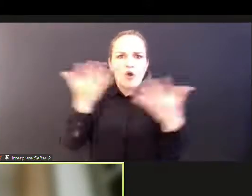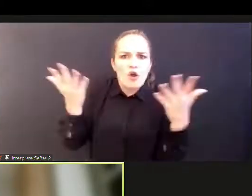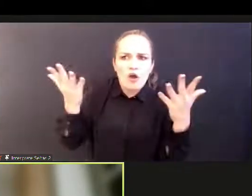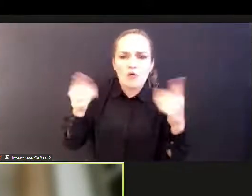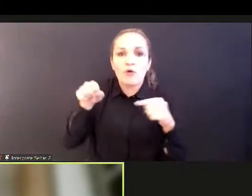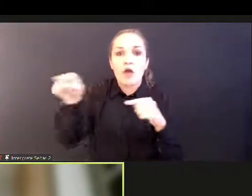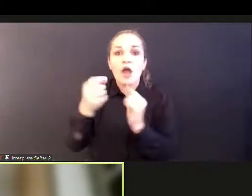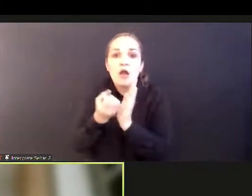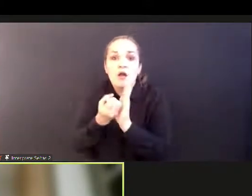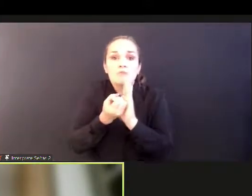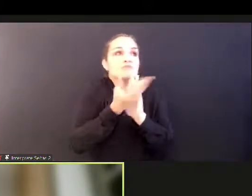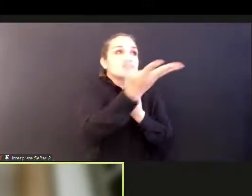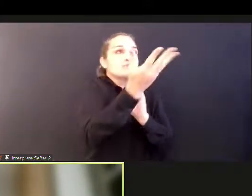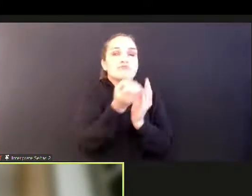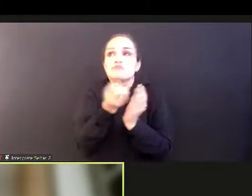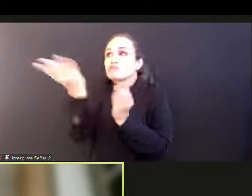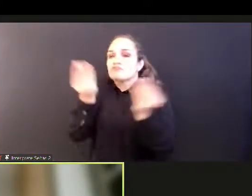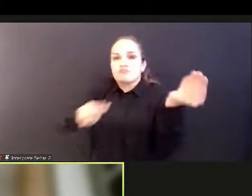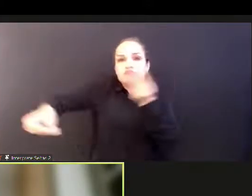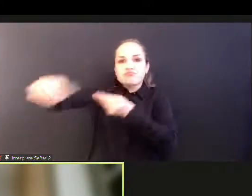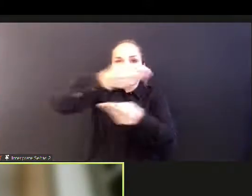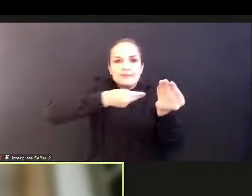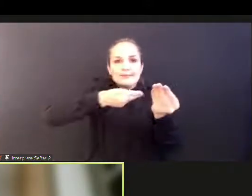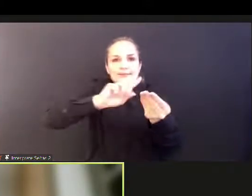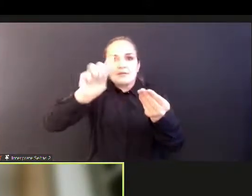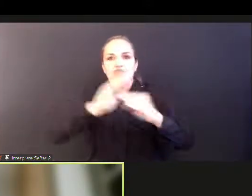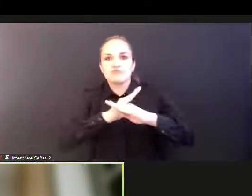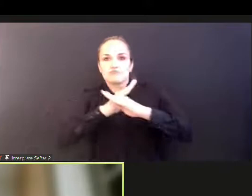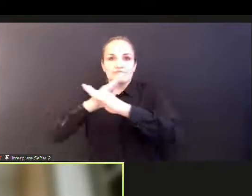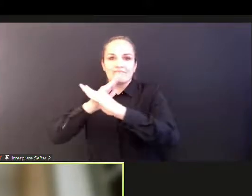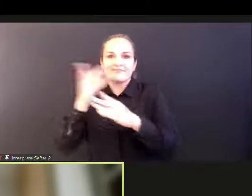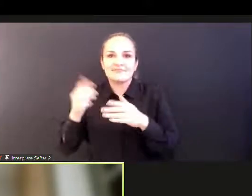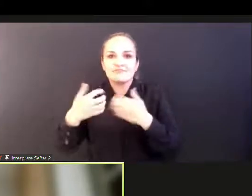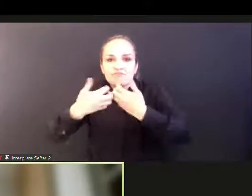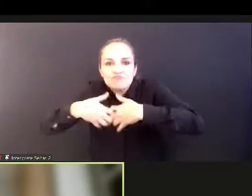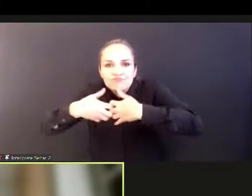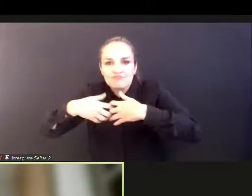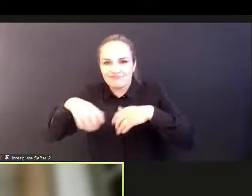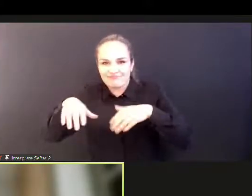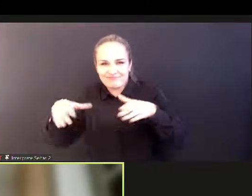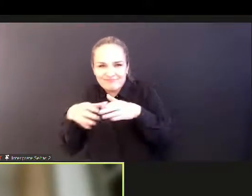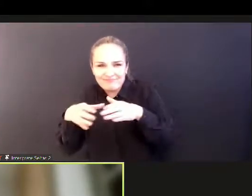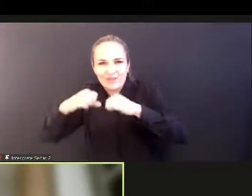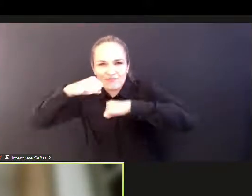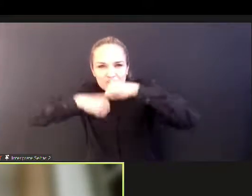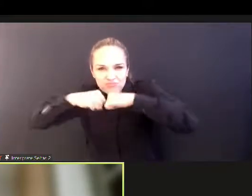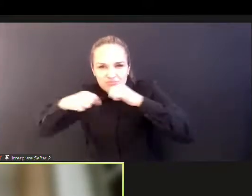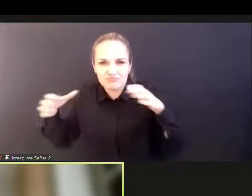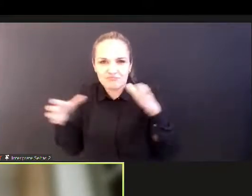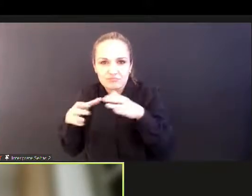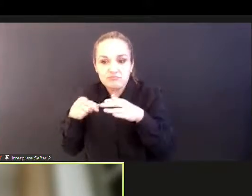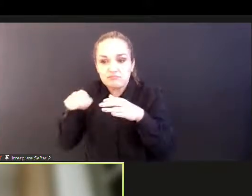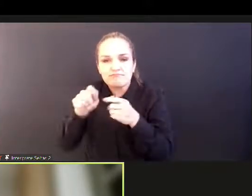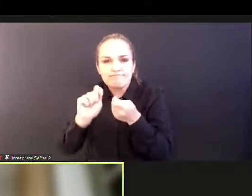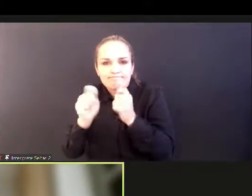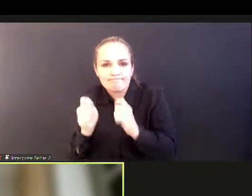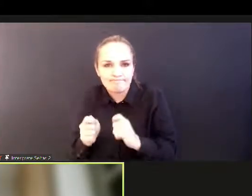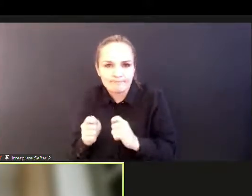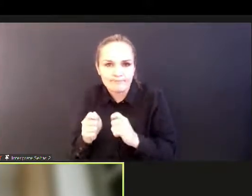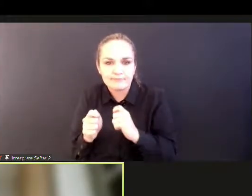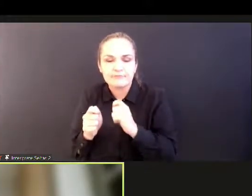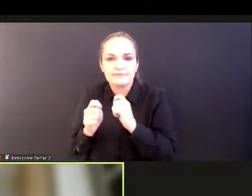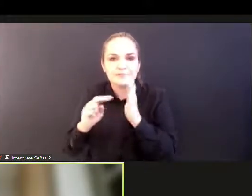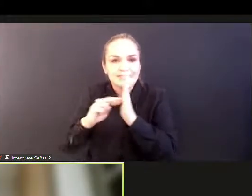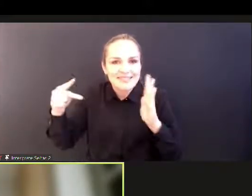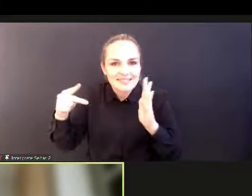It could force MNCs to have to redesign their technical infrastructure and co-locate servers in host country data centers, which